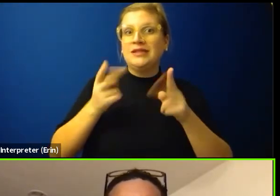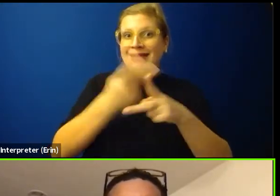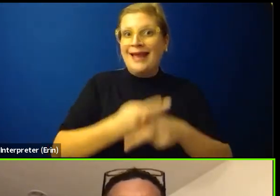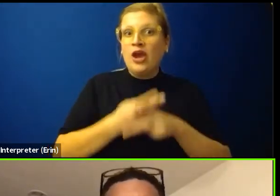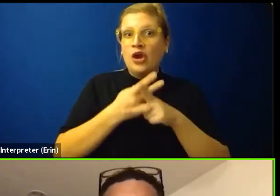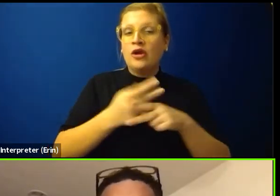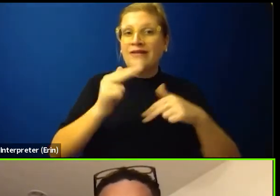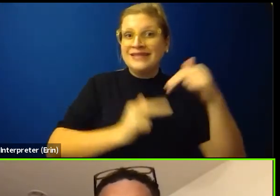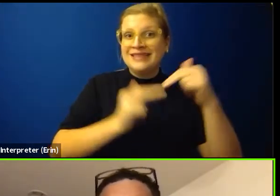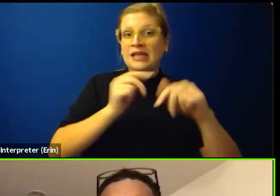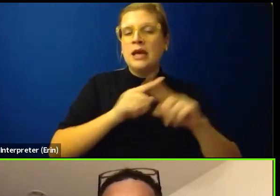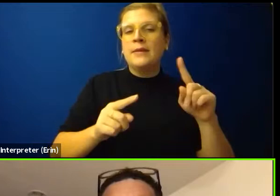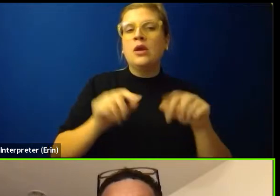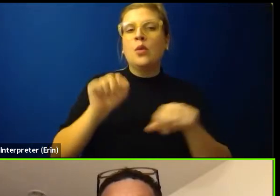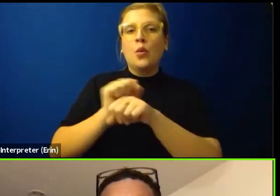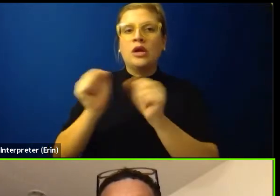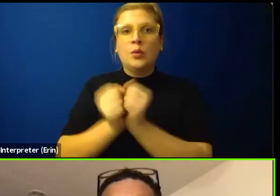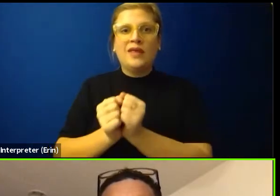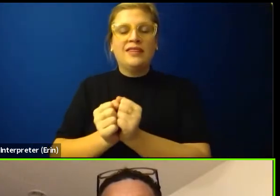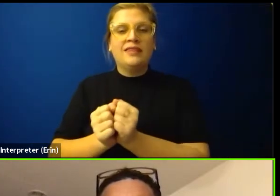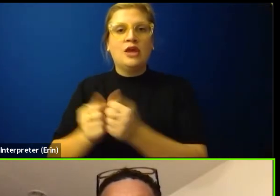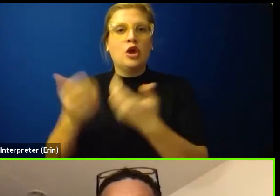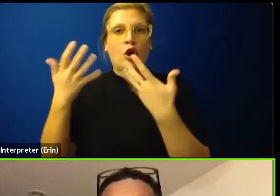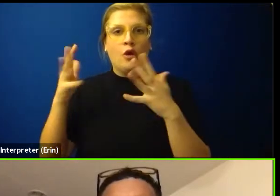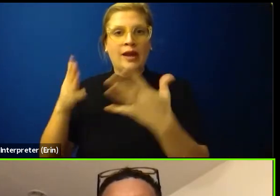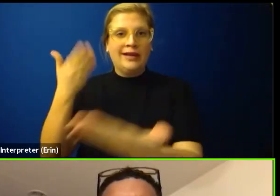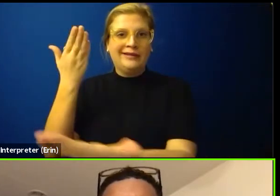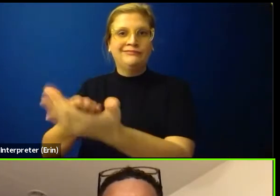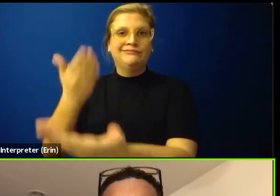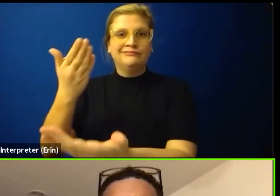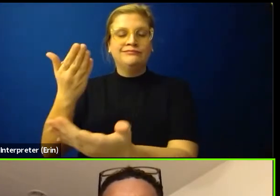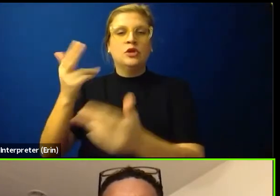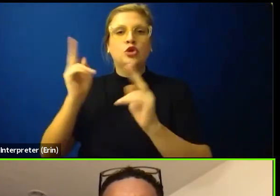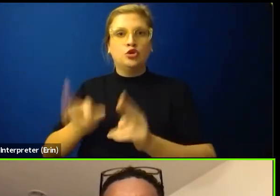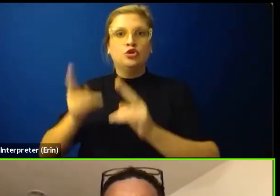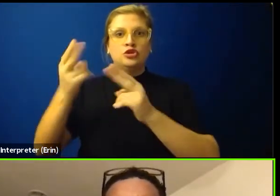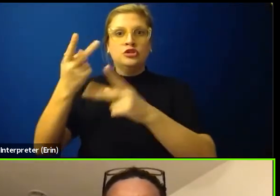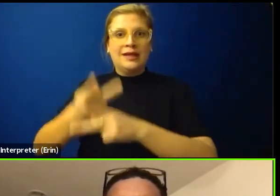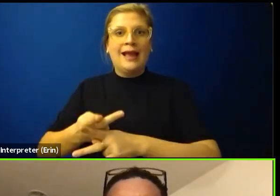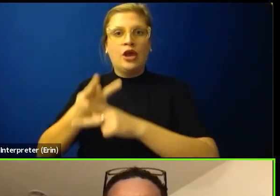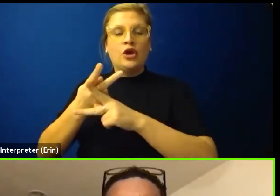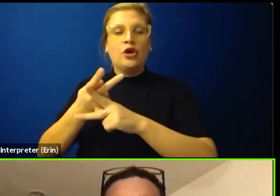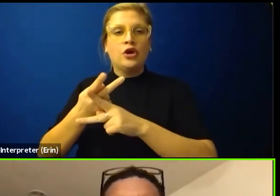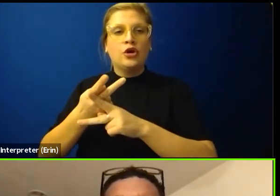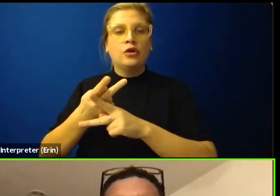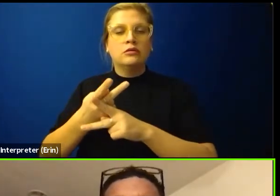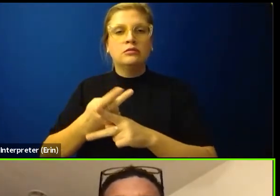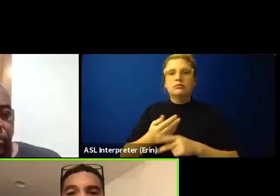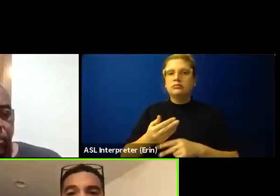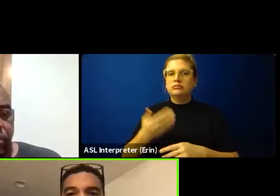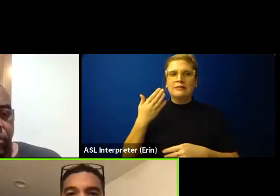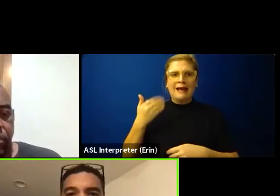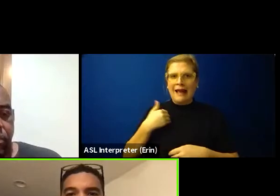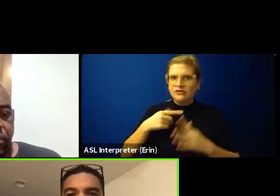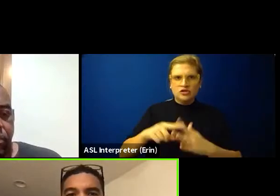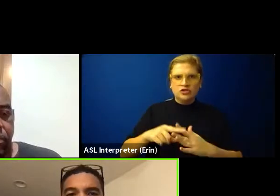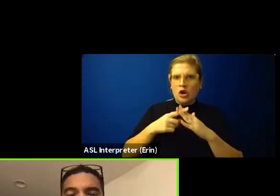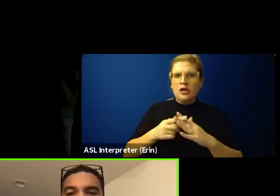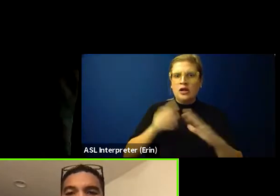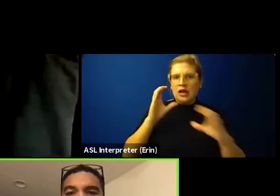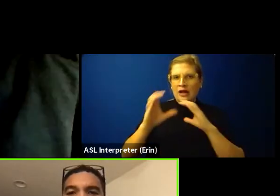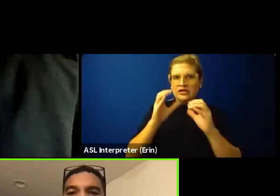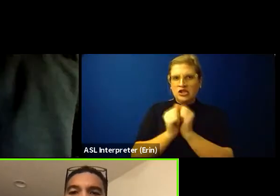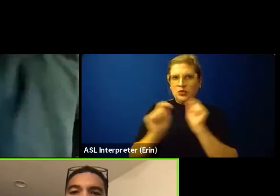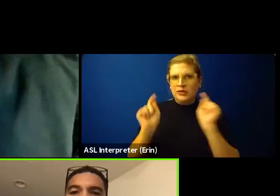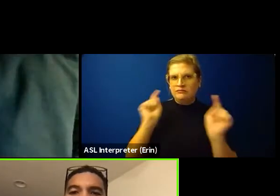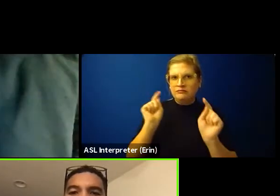with existing urgent care specialty networks, et cetera. We started those conversations with many of the acute care facilities in the